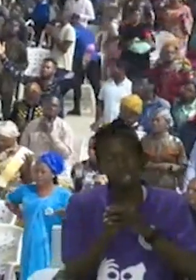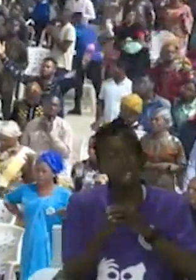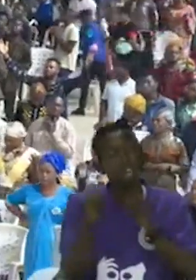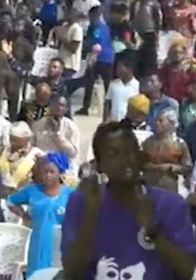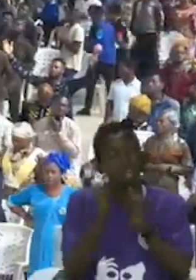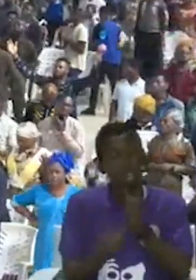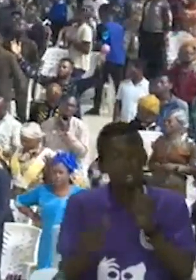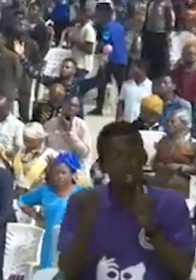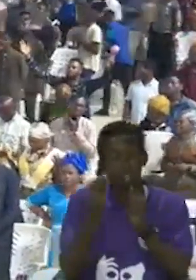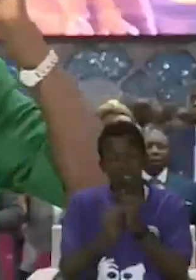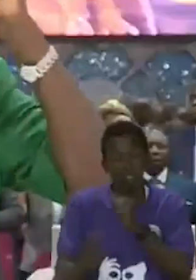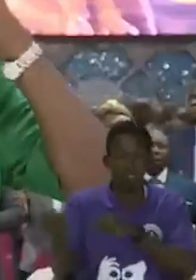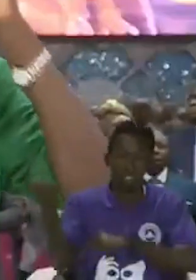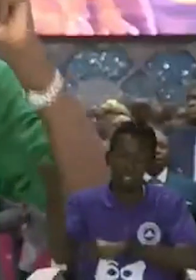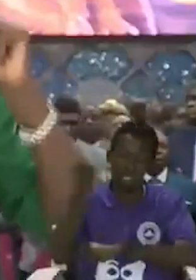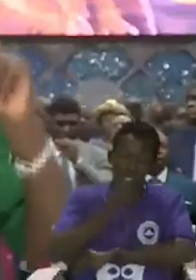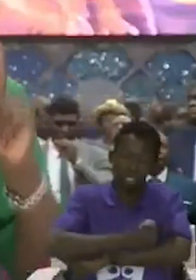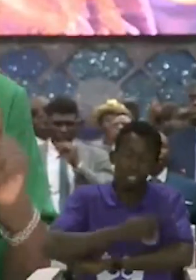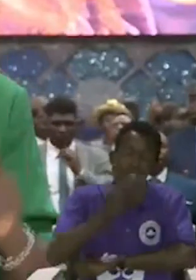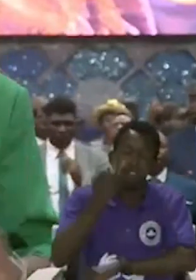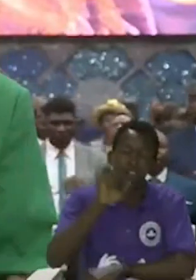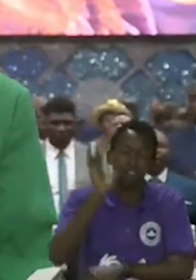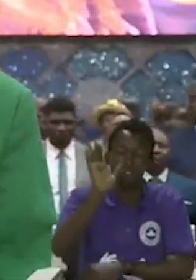Every day of your life,